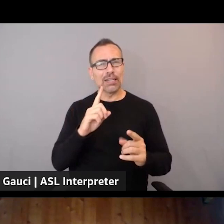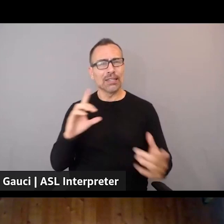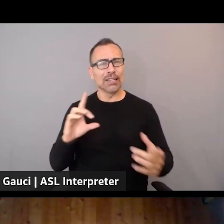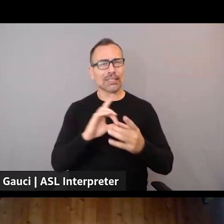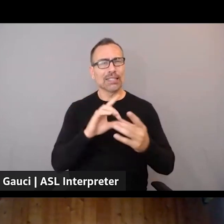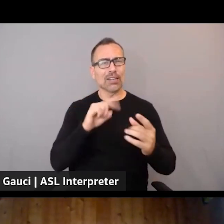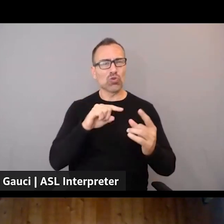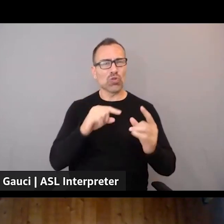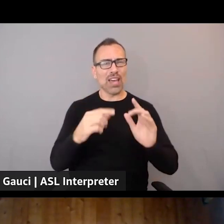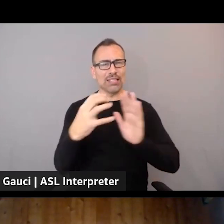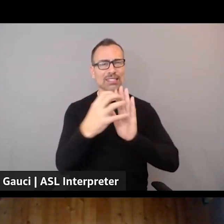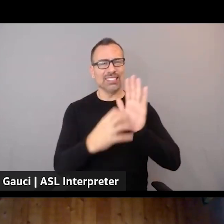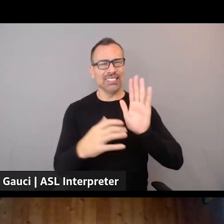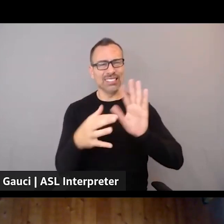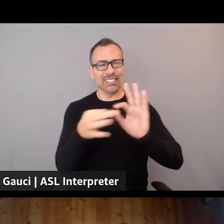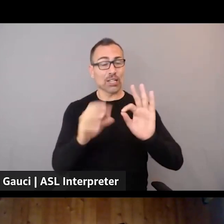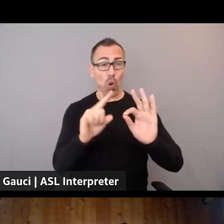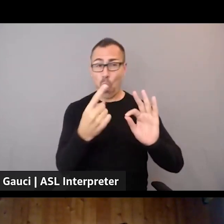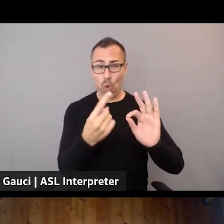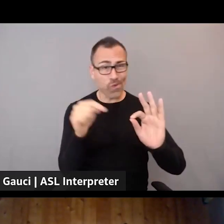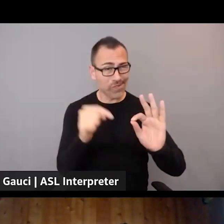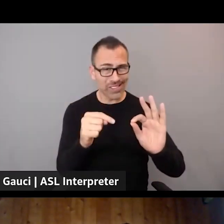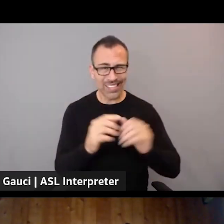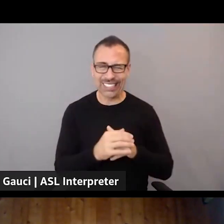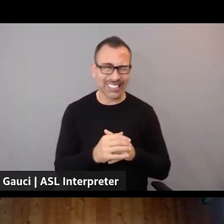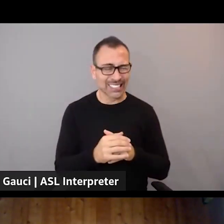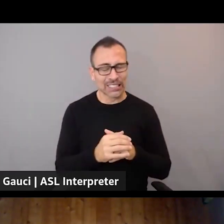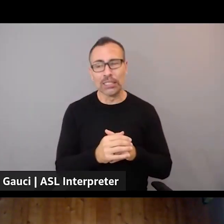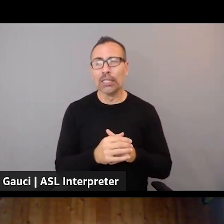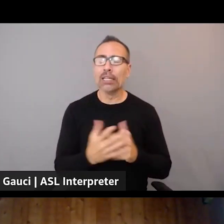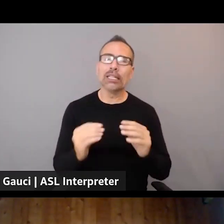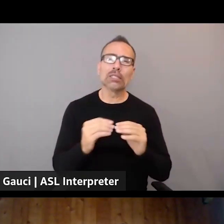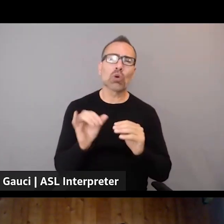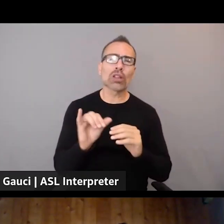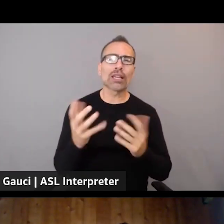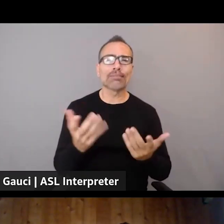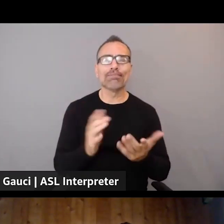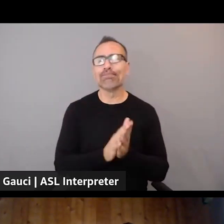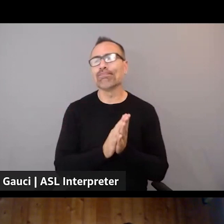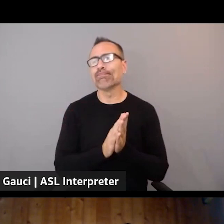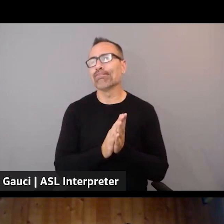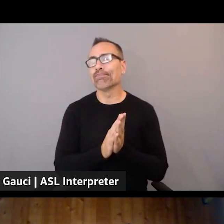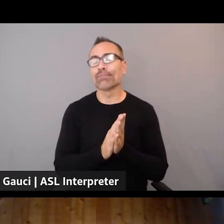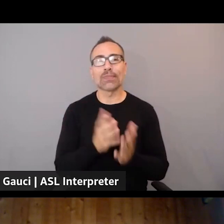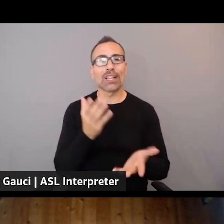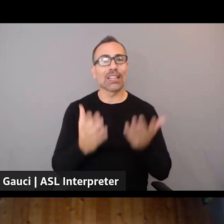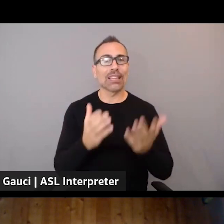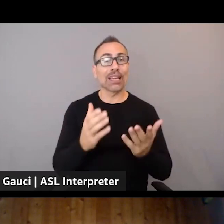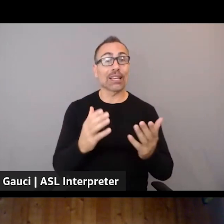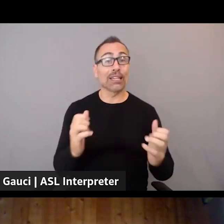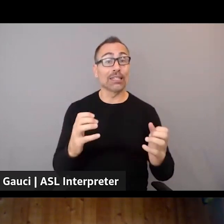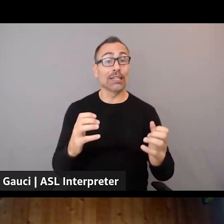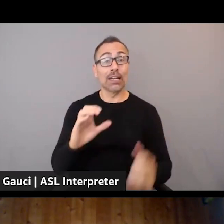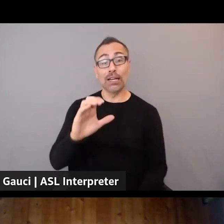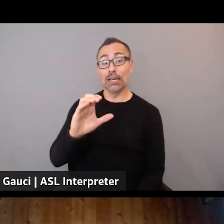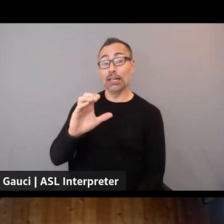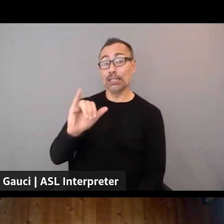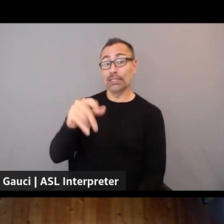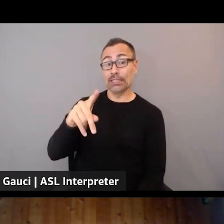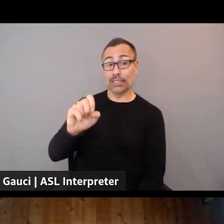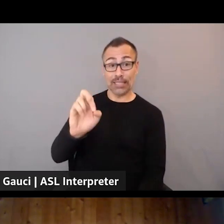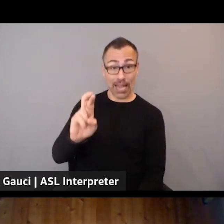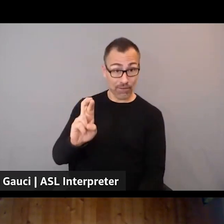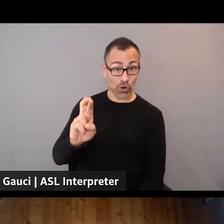more like I think we were talking about this, before, where it's like almost like a cipher, where it's like the model has